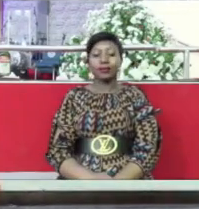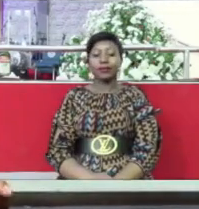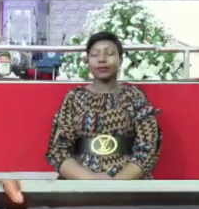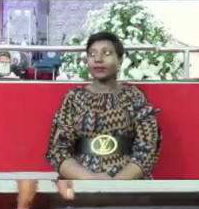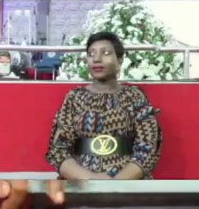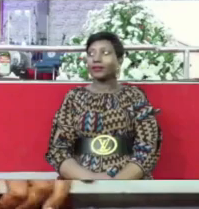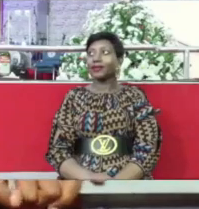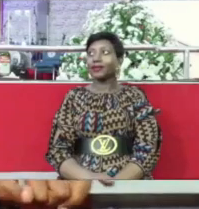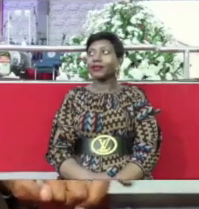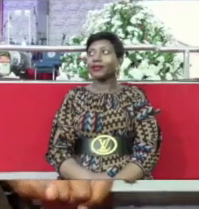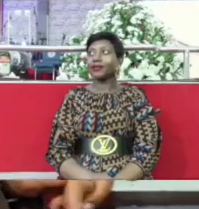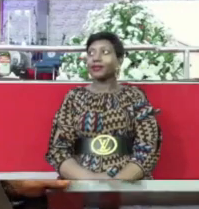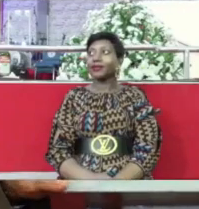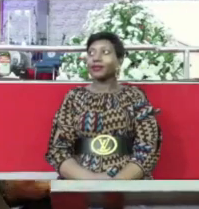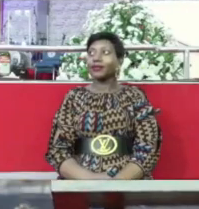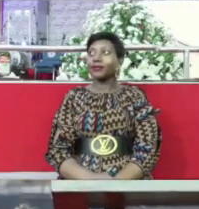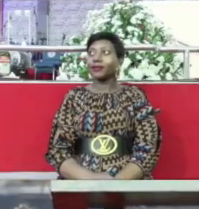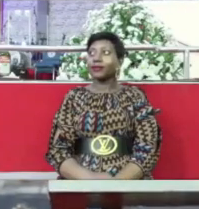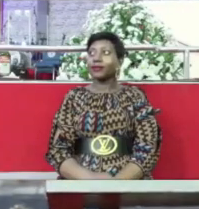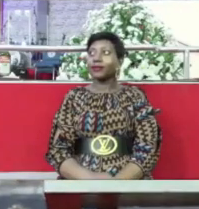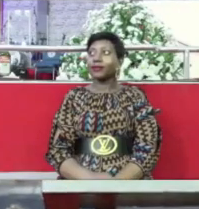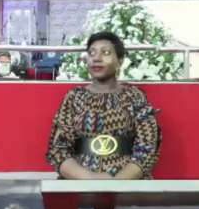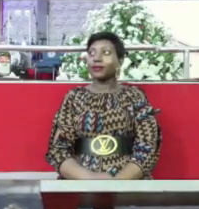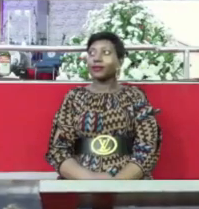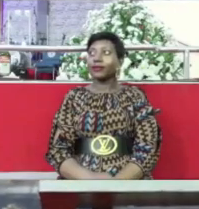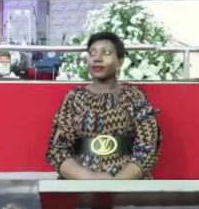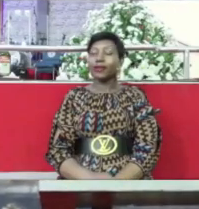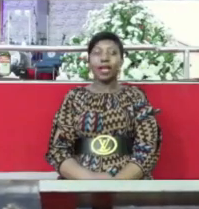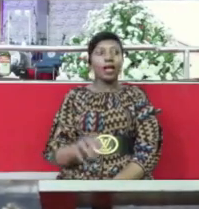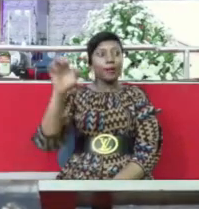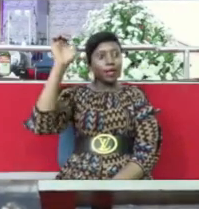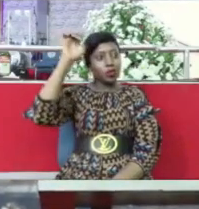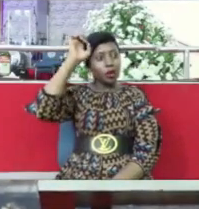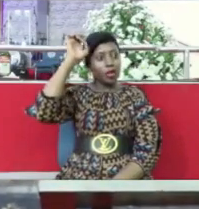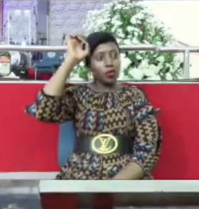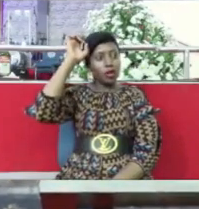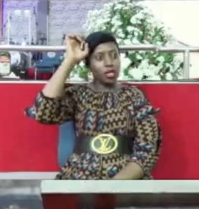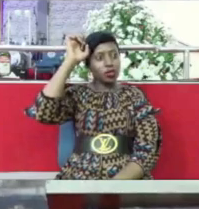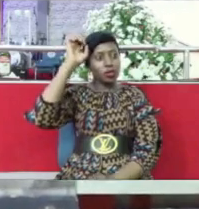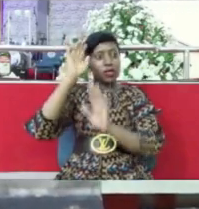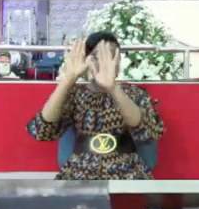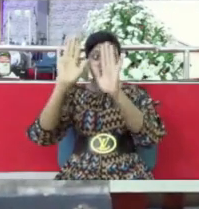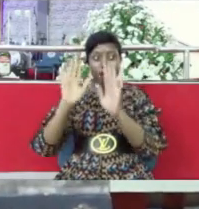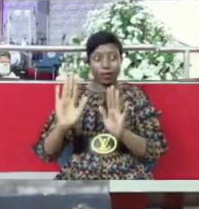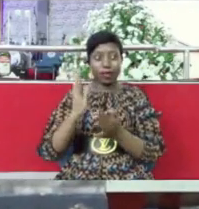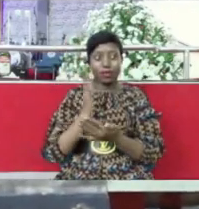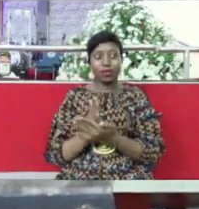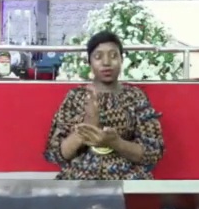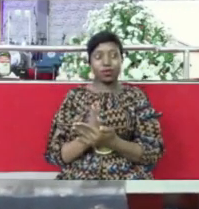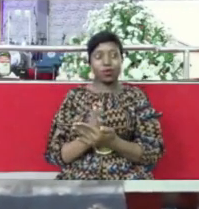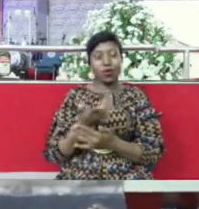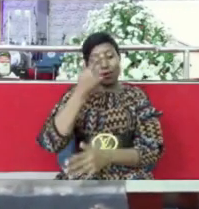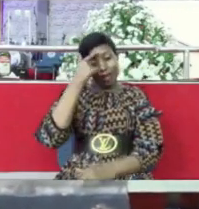mnajiona. Hebu niseme hivi. Let me say this. Masomo ni mazuri sana. Education is so good. Kwa sababu, kama umesoma, si